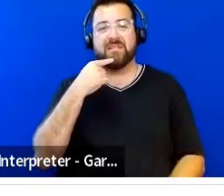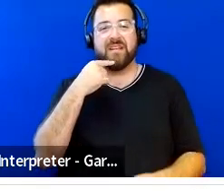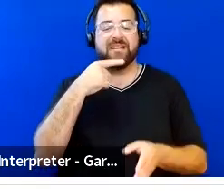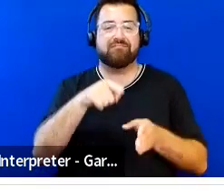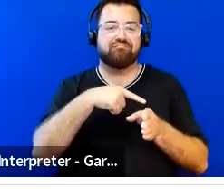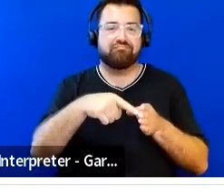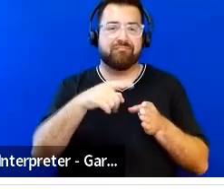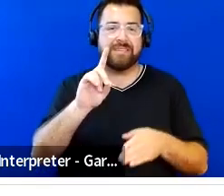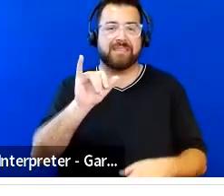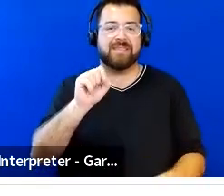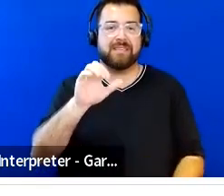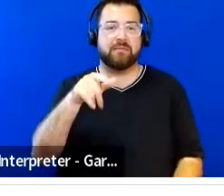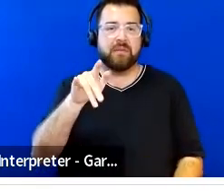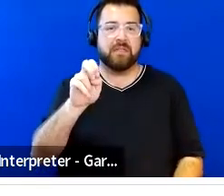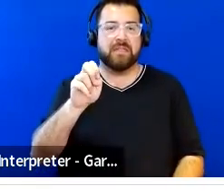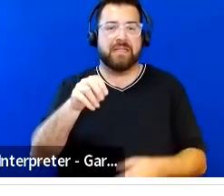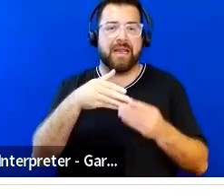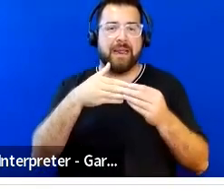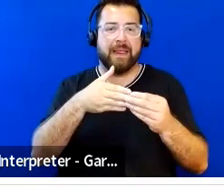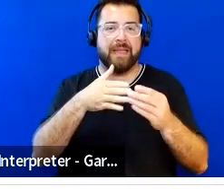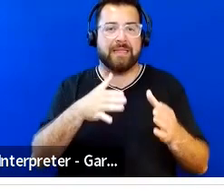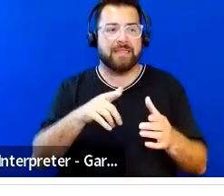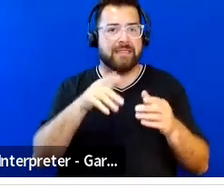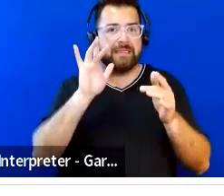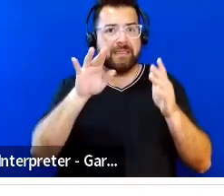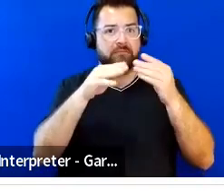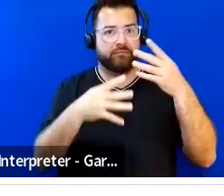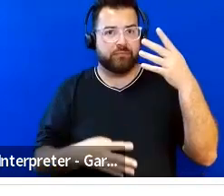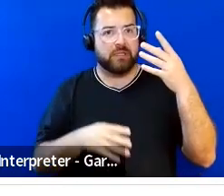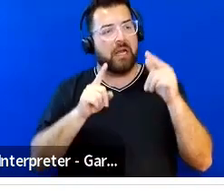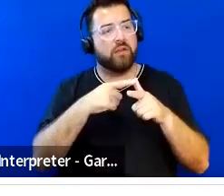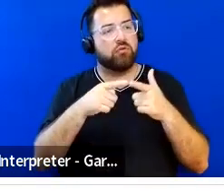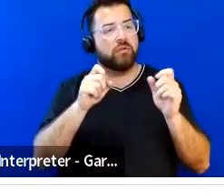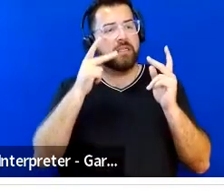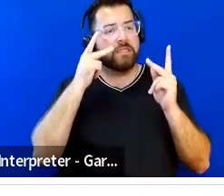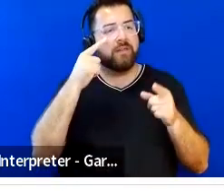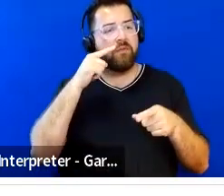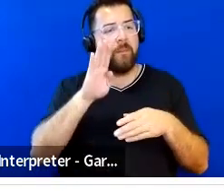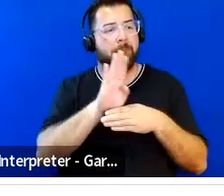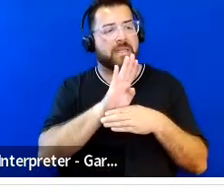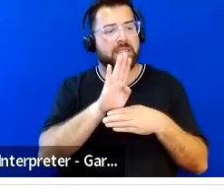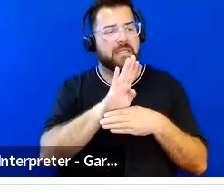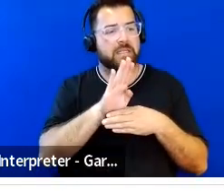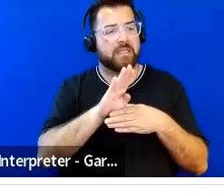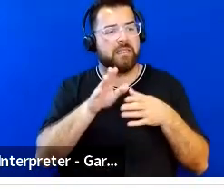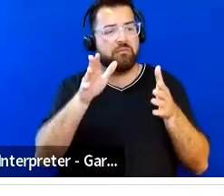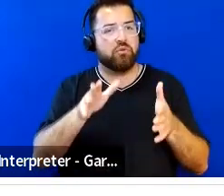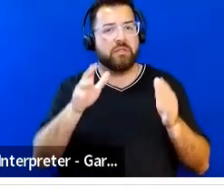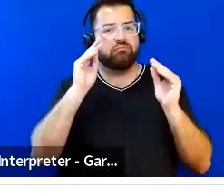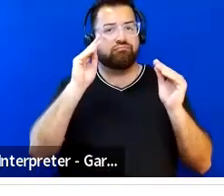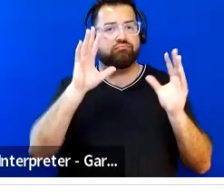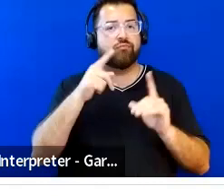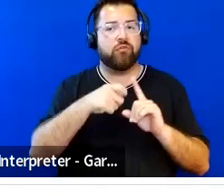and then you can see for business, the discipline lead is an instructor from West